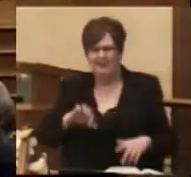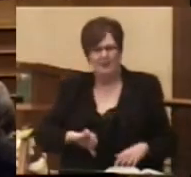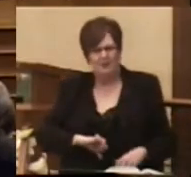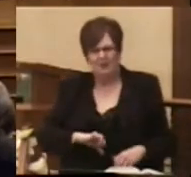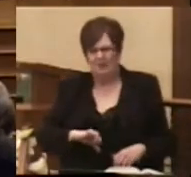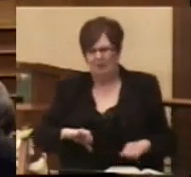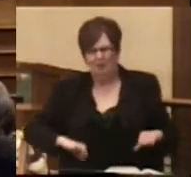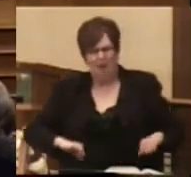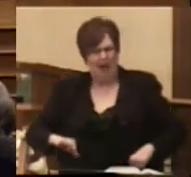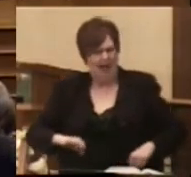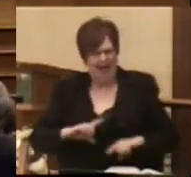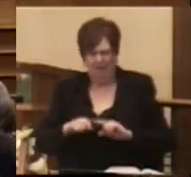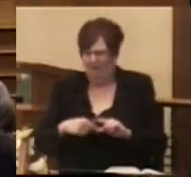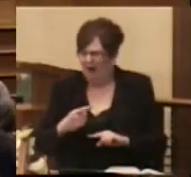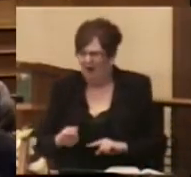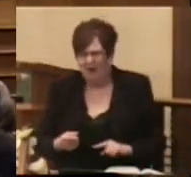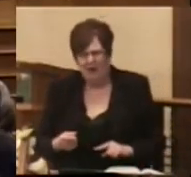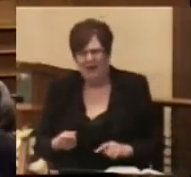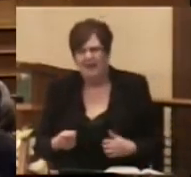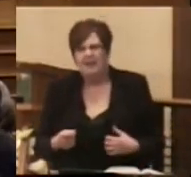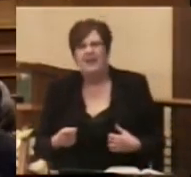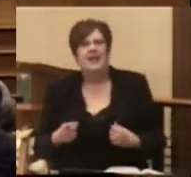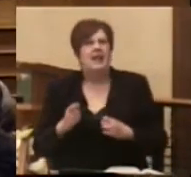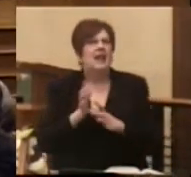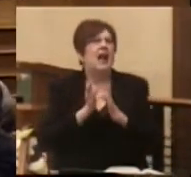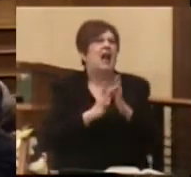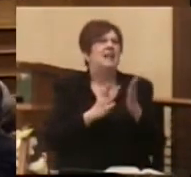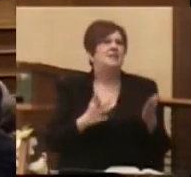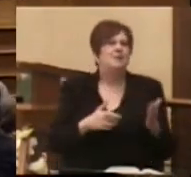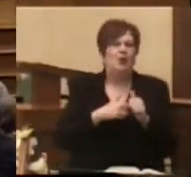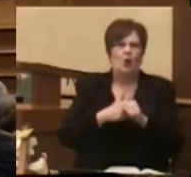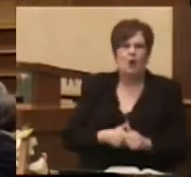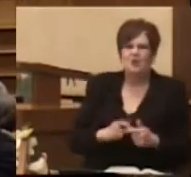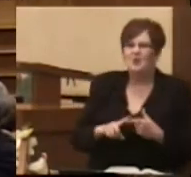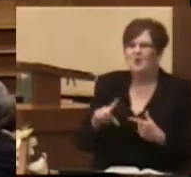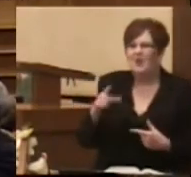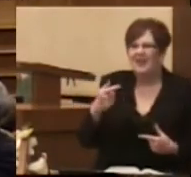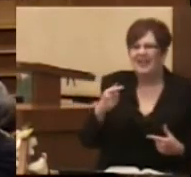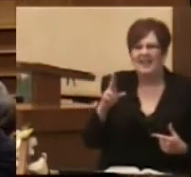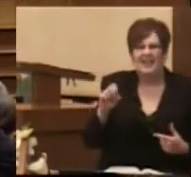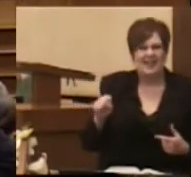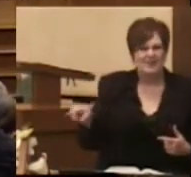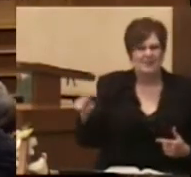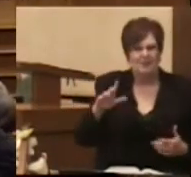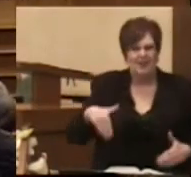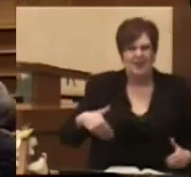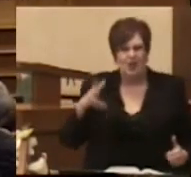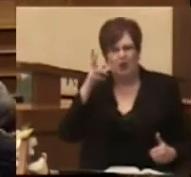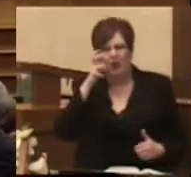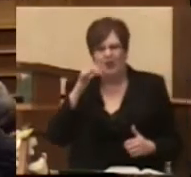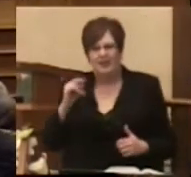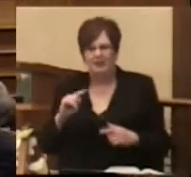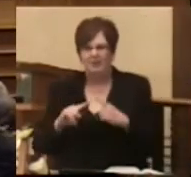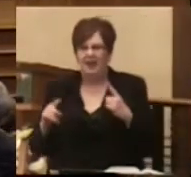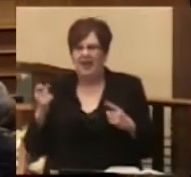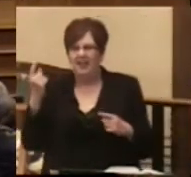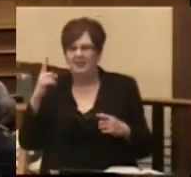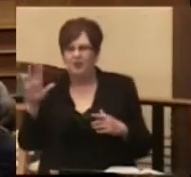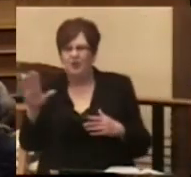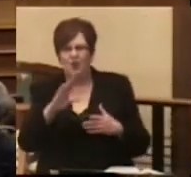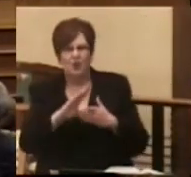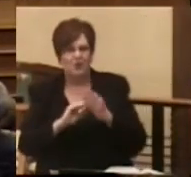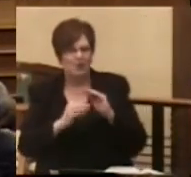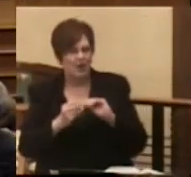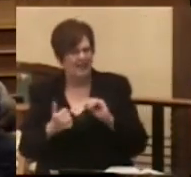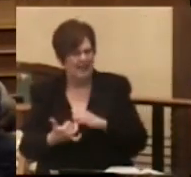about. Oh, gospel according to Gus. You haven't heard it yet, but I understand that your story this morning is